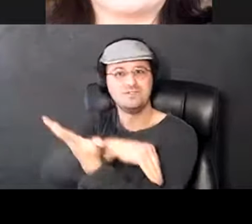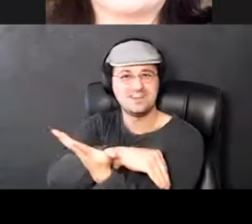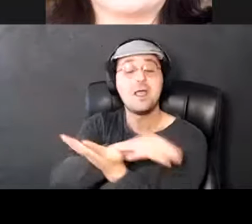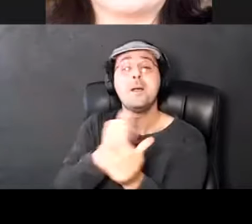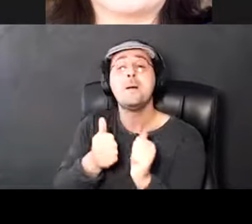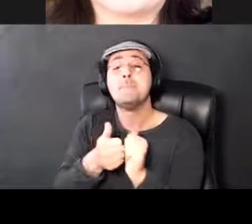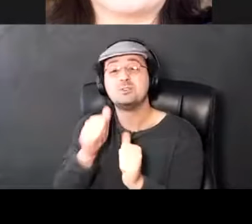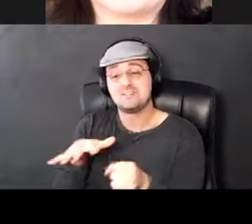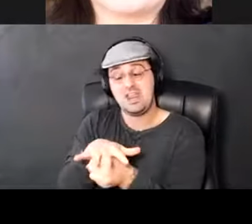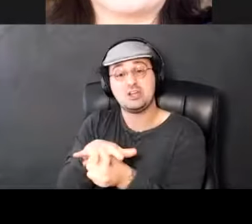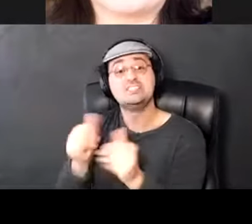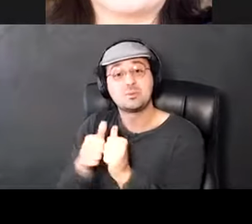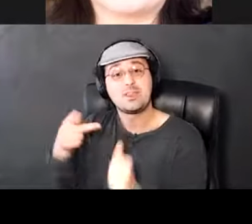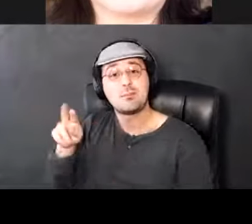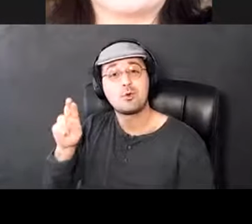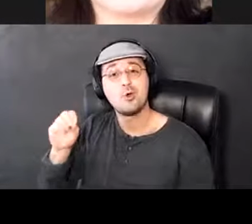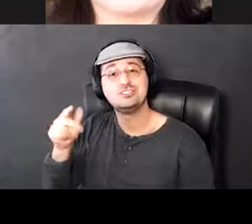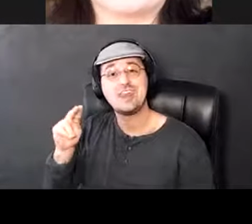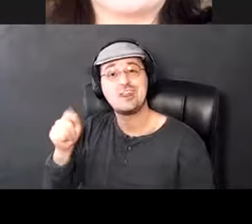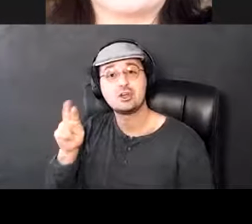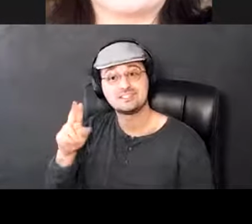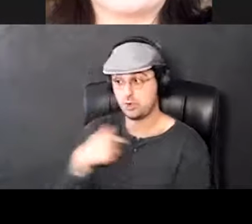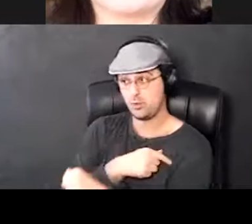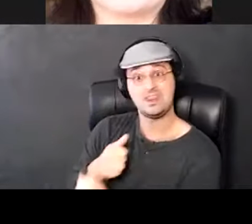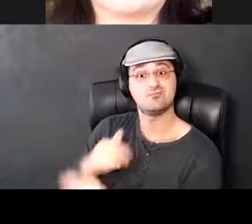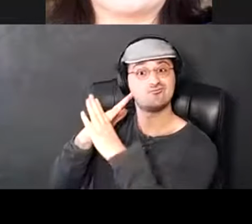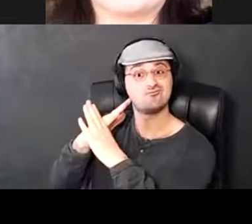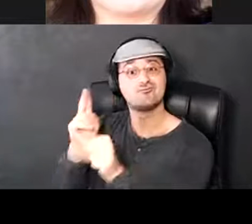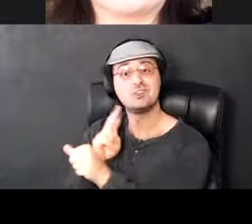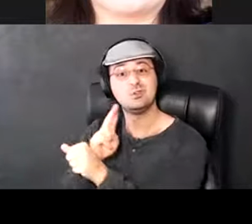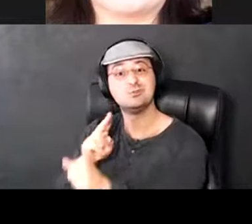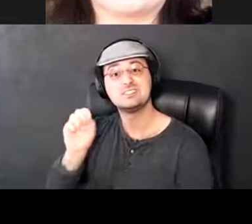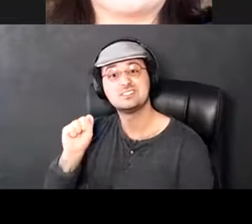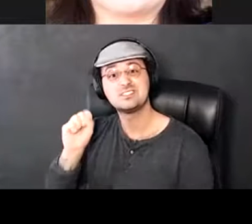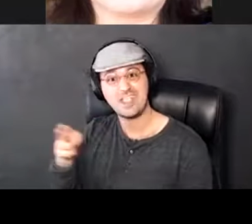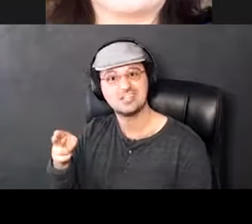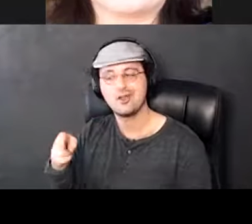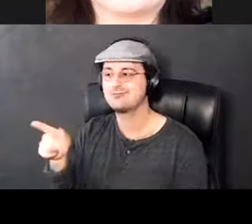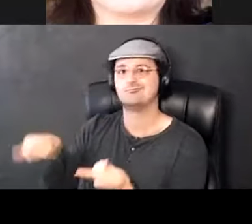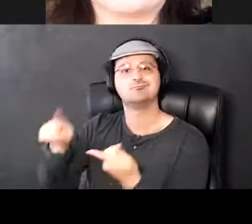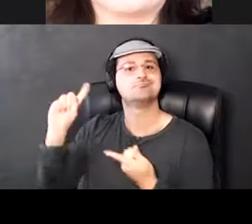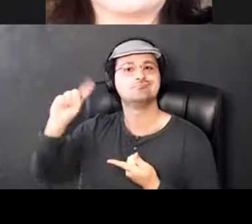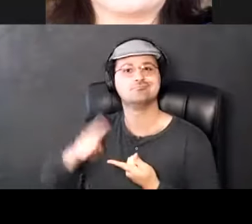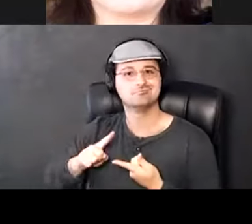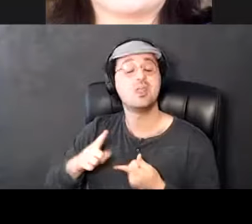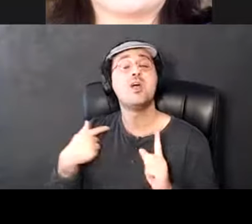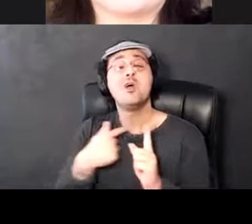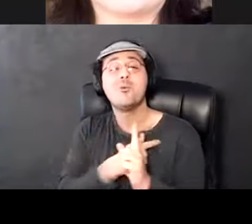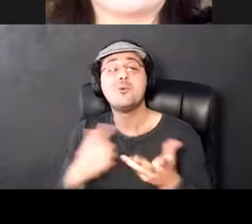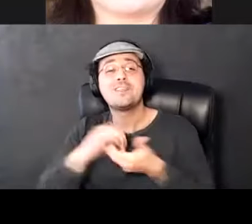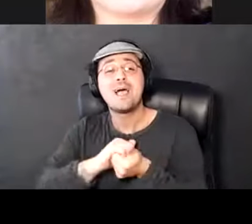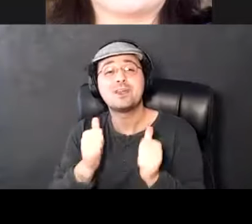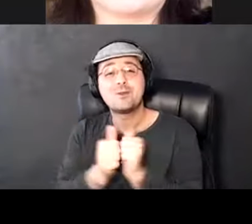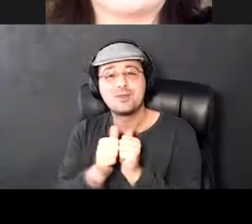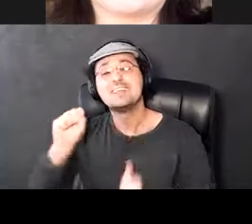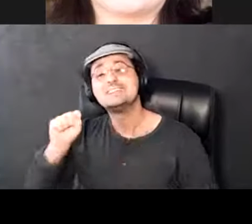sonic hedgehog lost their ability to make oligodendrocytes. We also collaborated with Sam Pleasure's